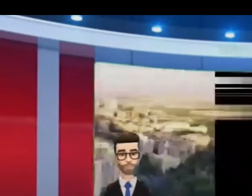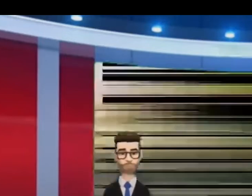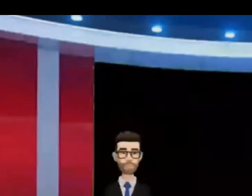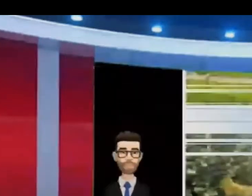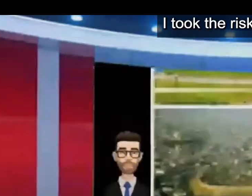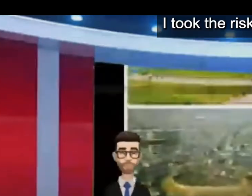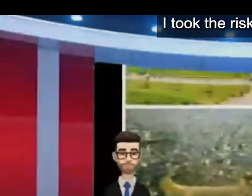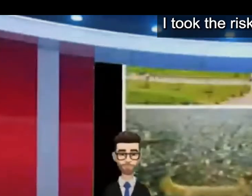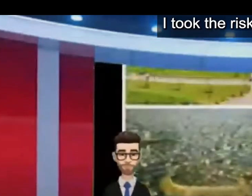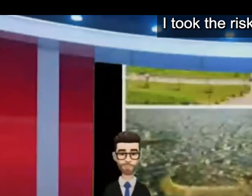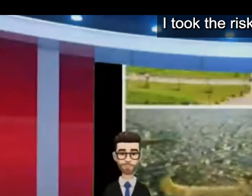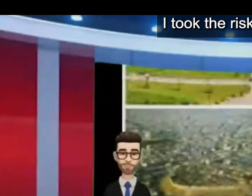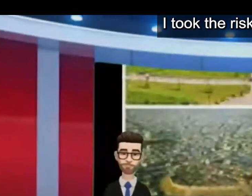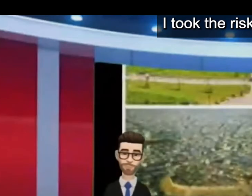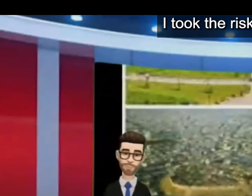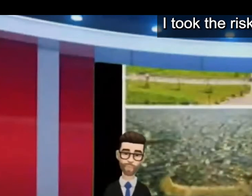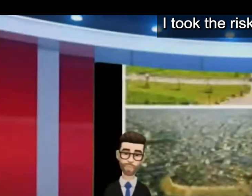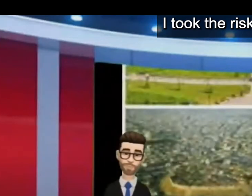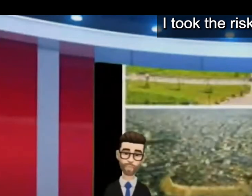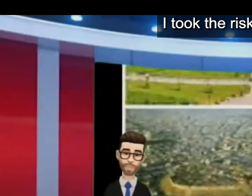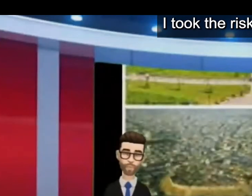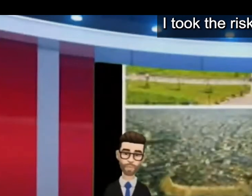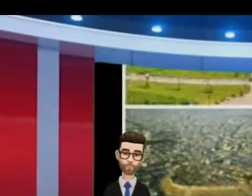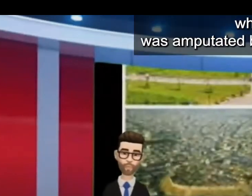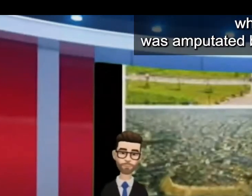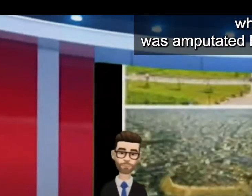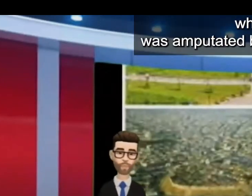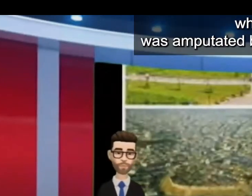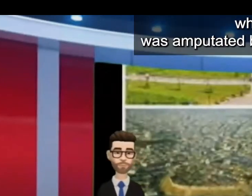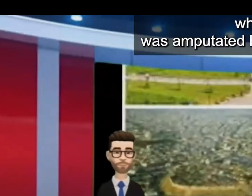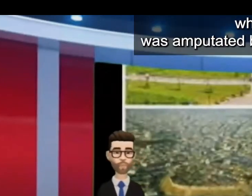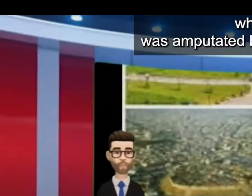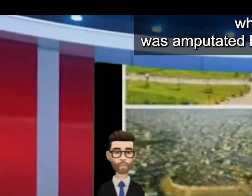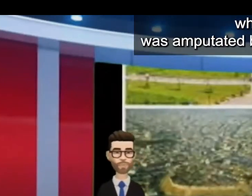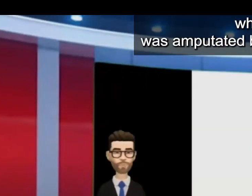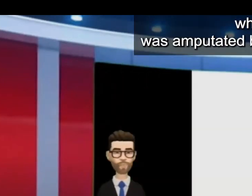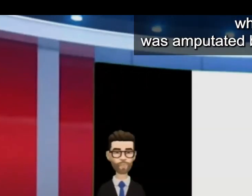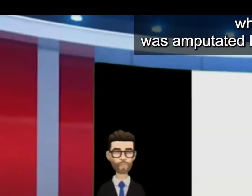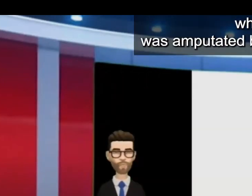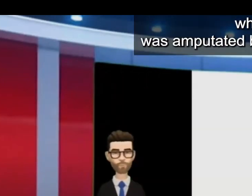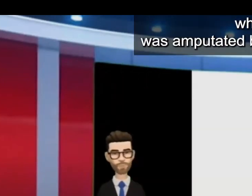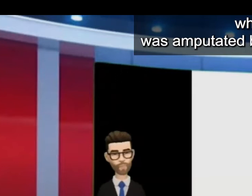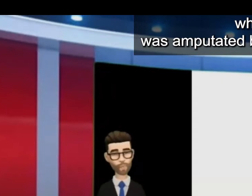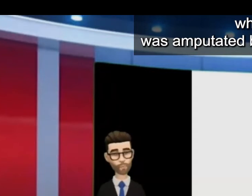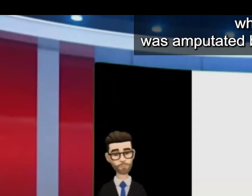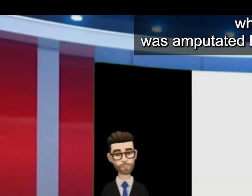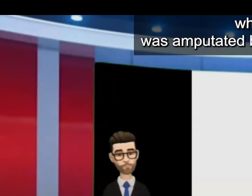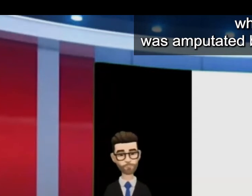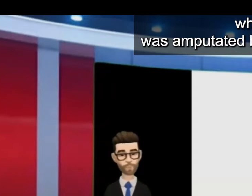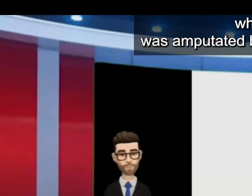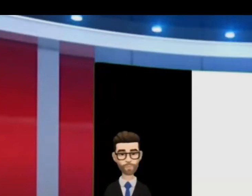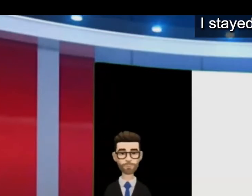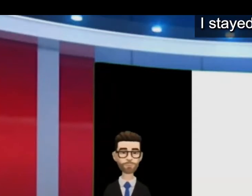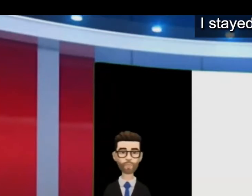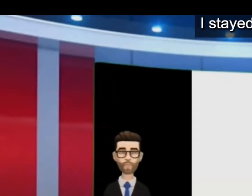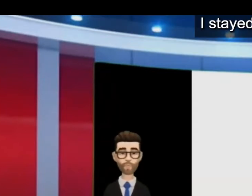available option. I took the risk and traveled to Kamishli, where my left limb was amputated below the knee in Kamishli